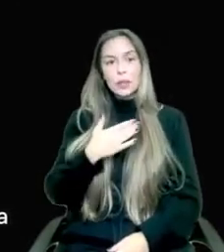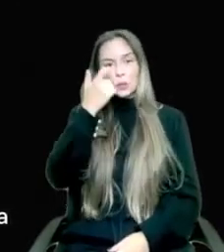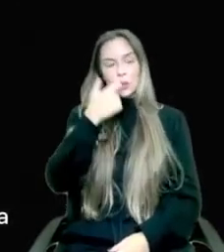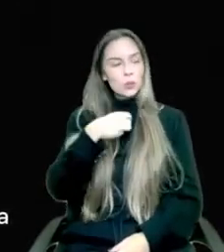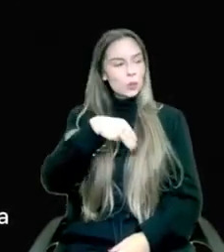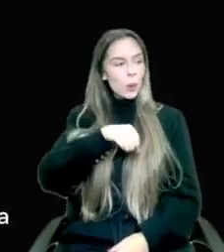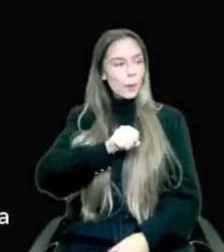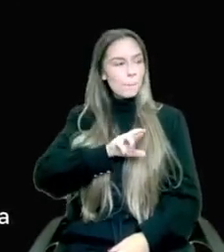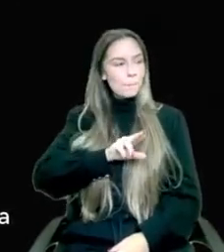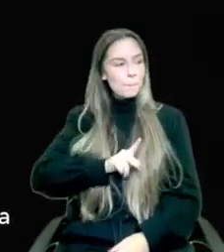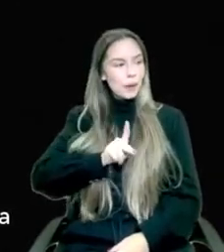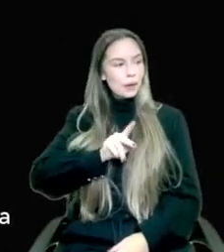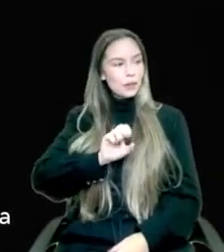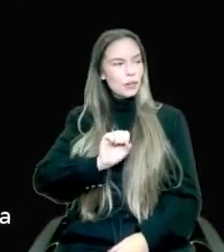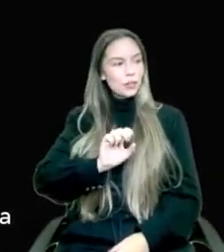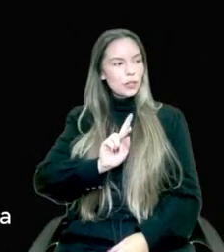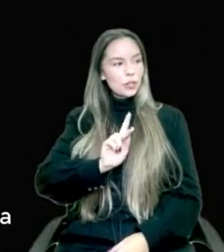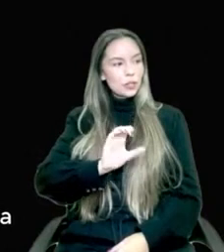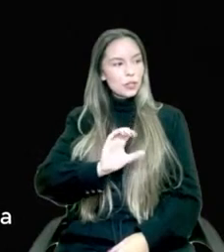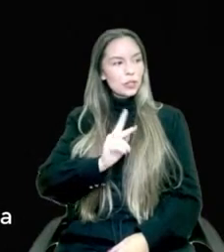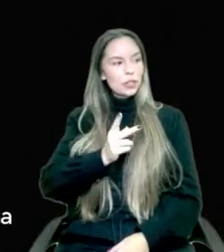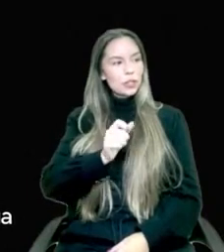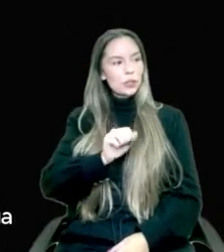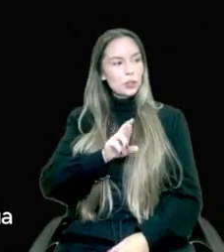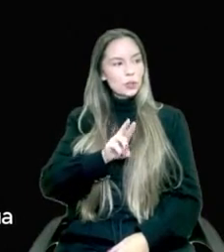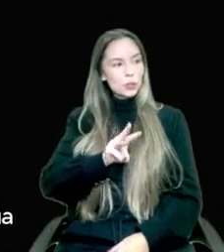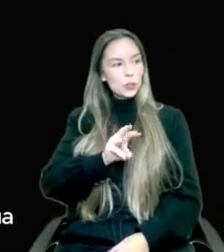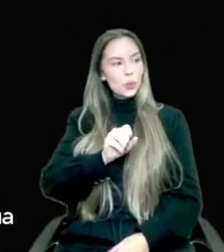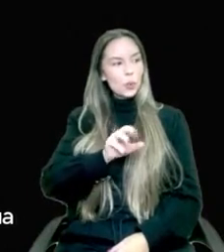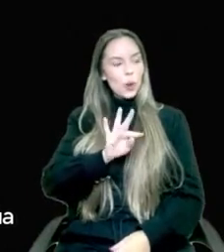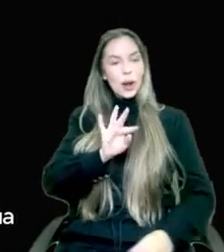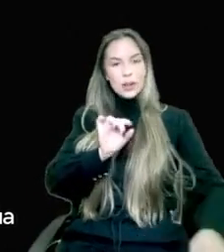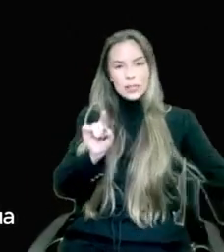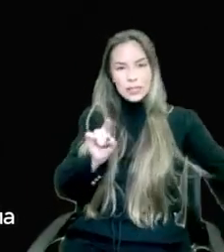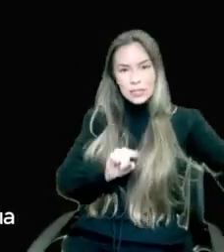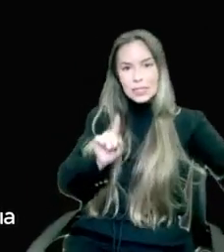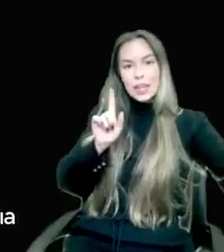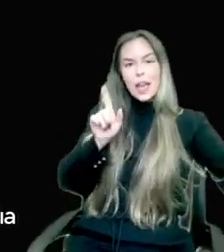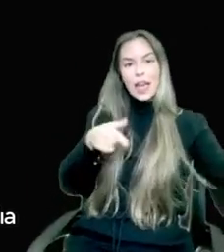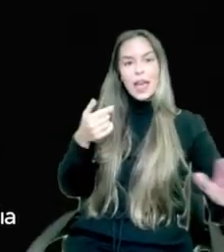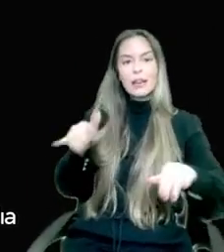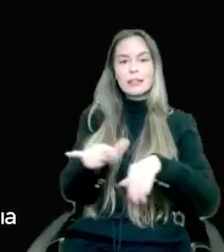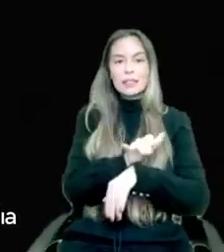enterprise strategist with AWS. What is an enterprise strategist, you ask?